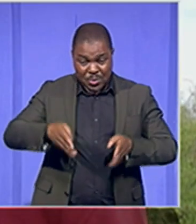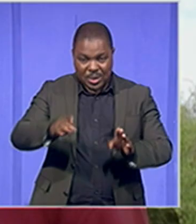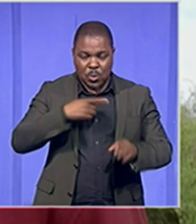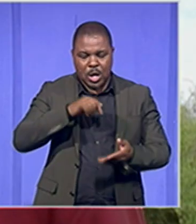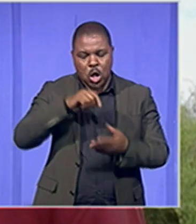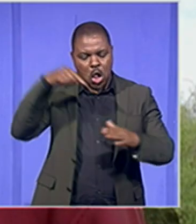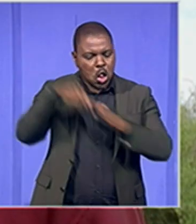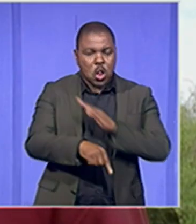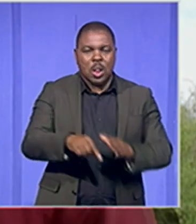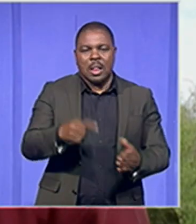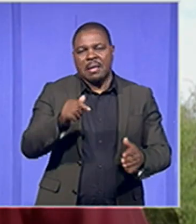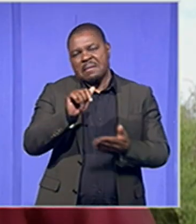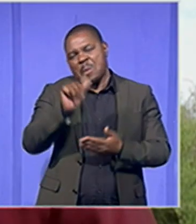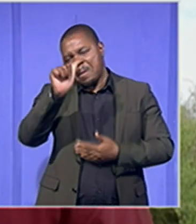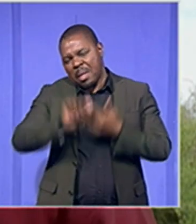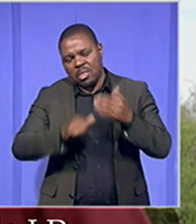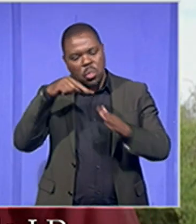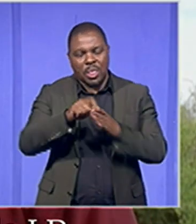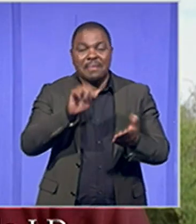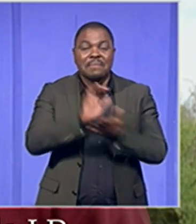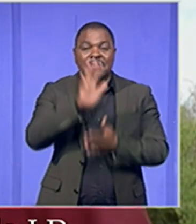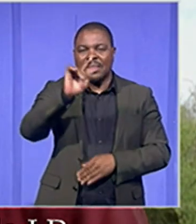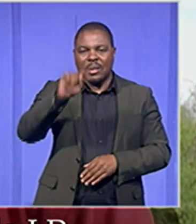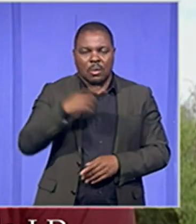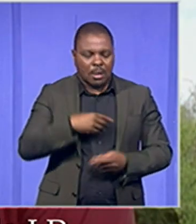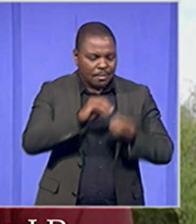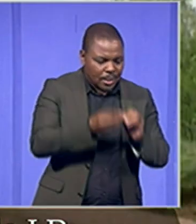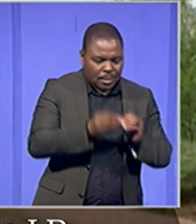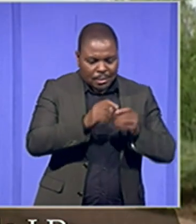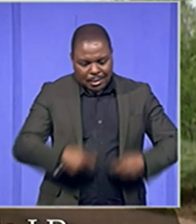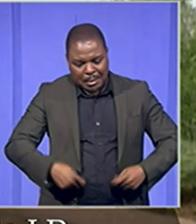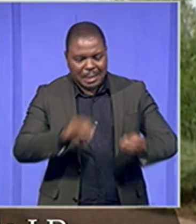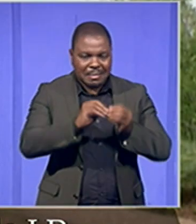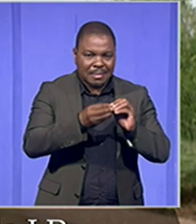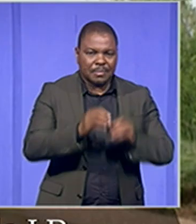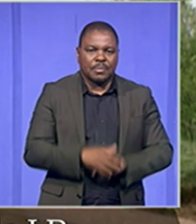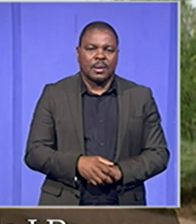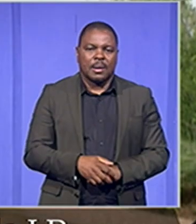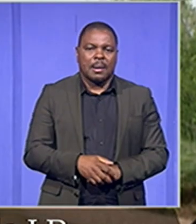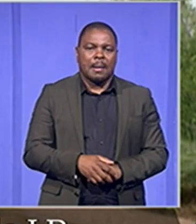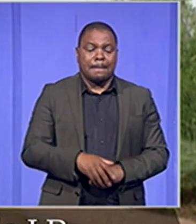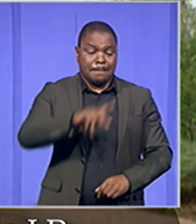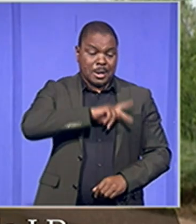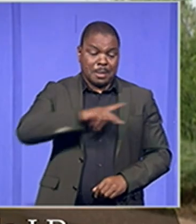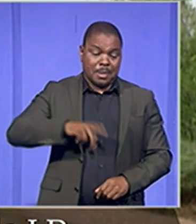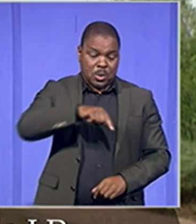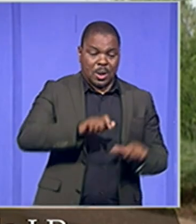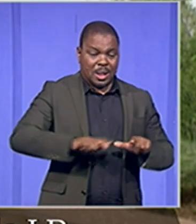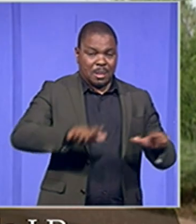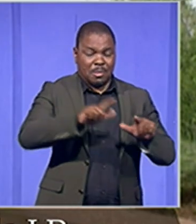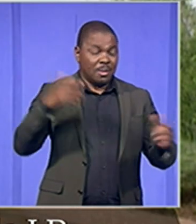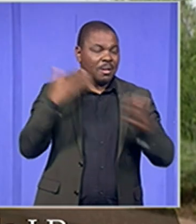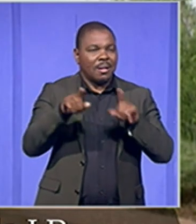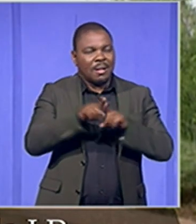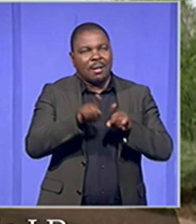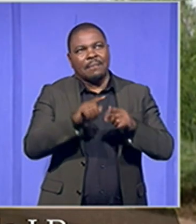15,000 a month ka tselane ka o lokisha fela repairing. Di-premier tše di fetileng ka moka o thoma ka ngwakora